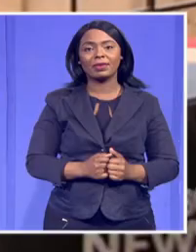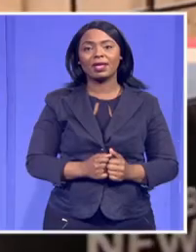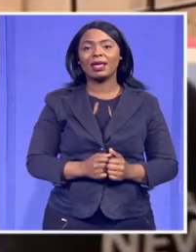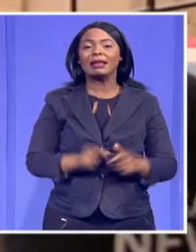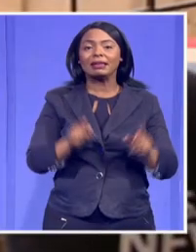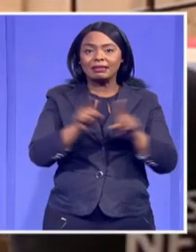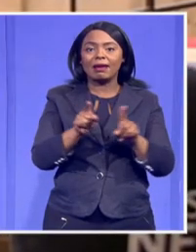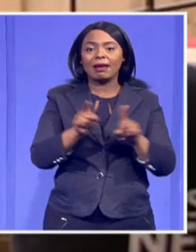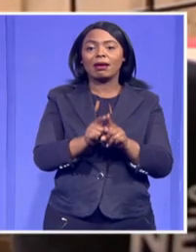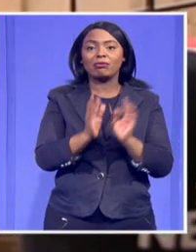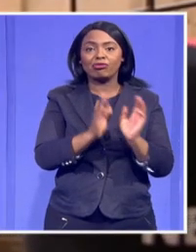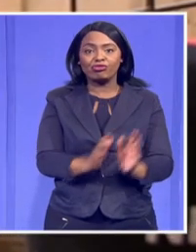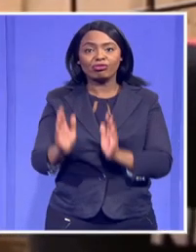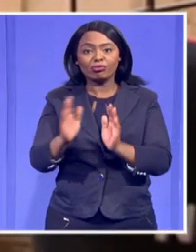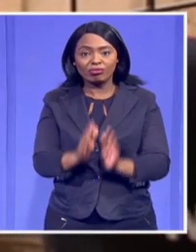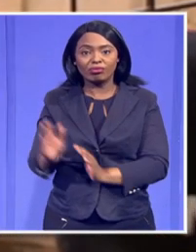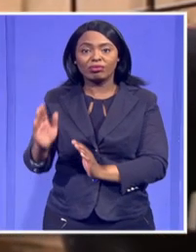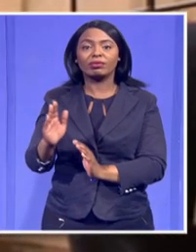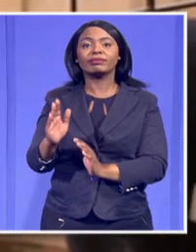preparing